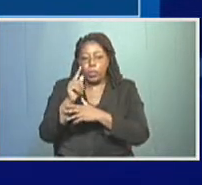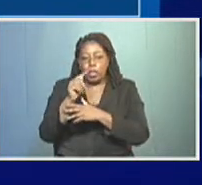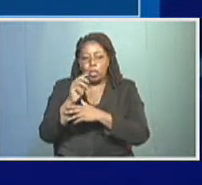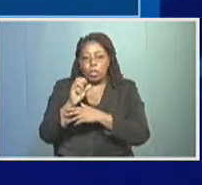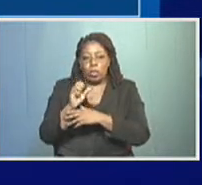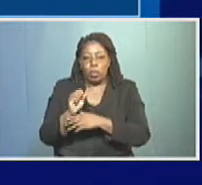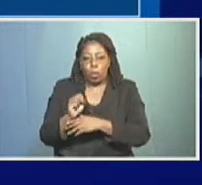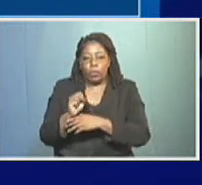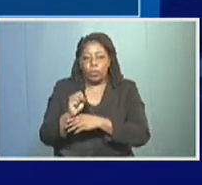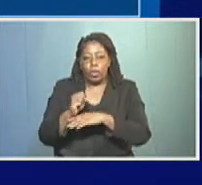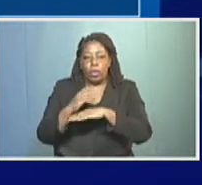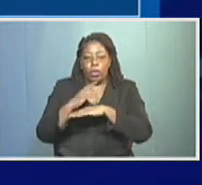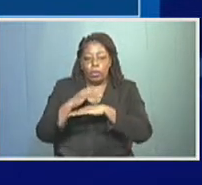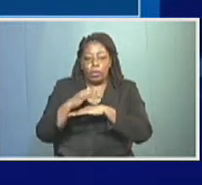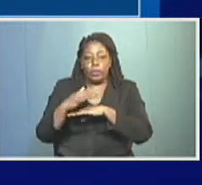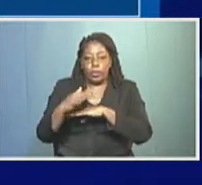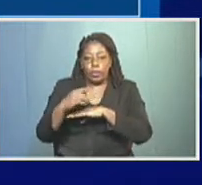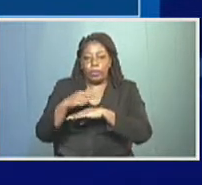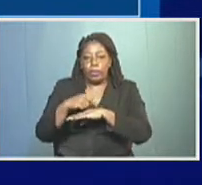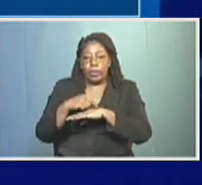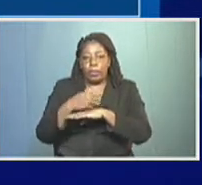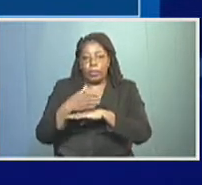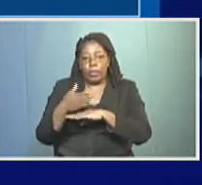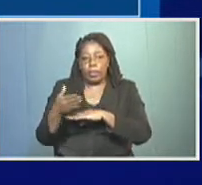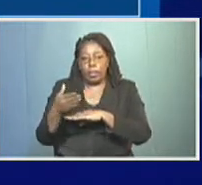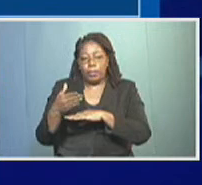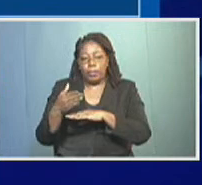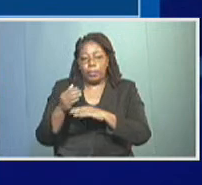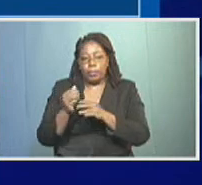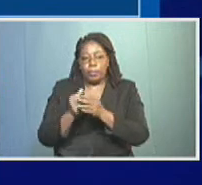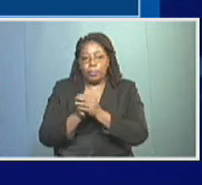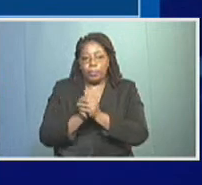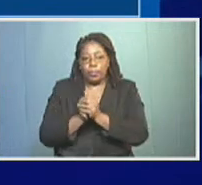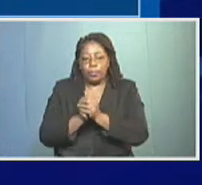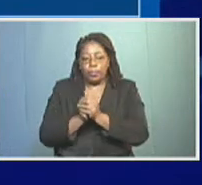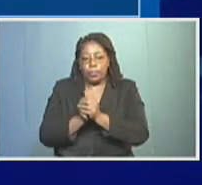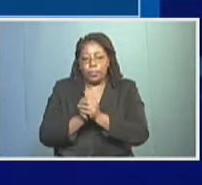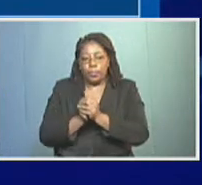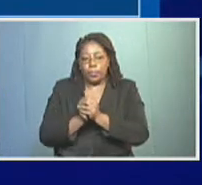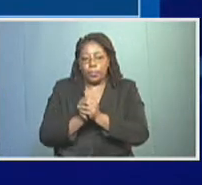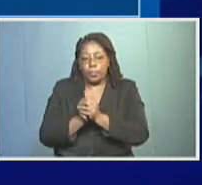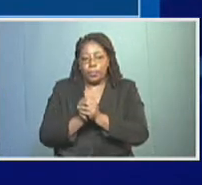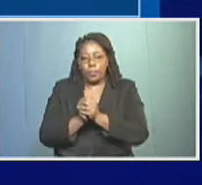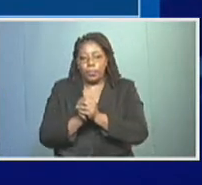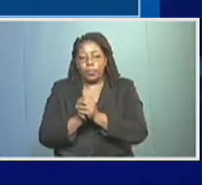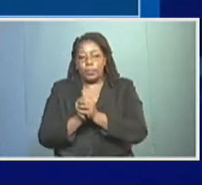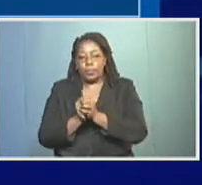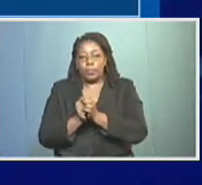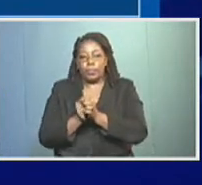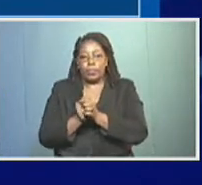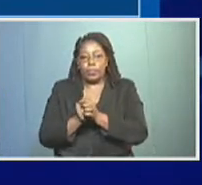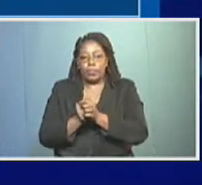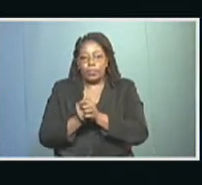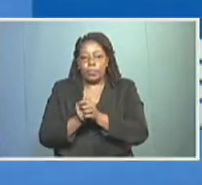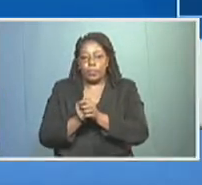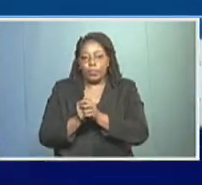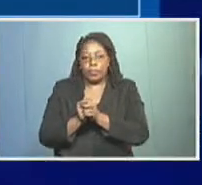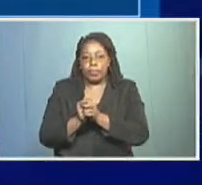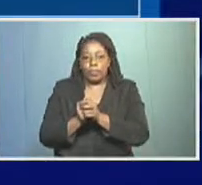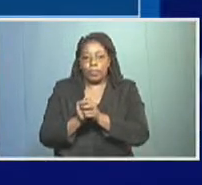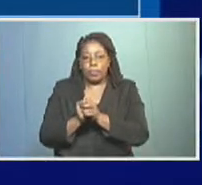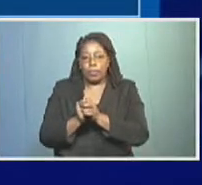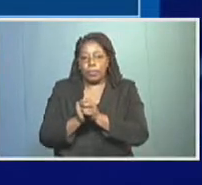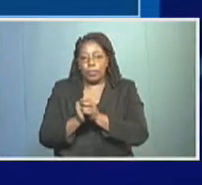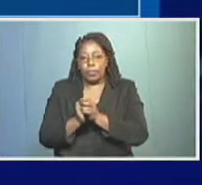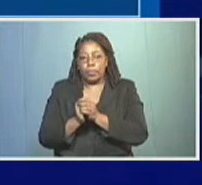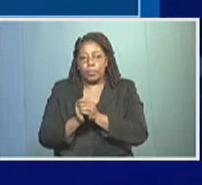Wave height still choppy at 4 to 7 feet, so caution flags are in place throughout the Bahamas. Low tide takes place at 36 minutes past midnight.